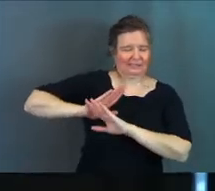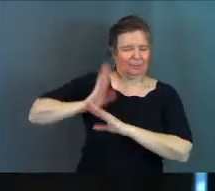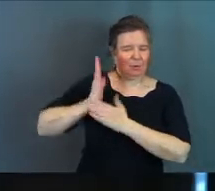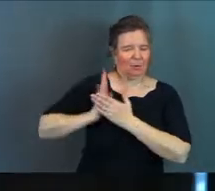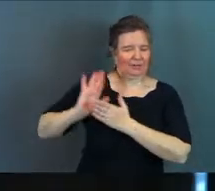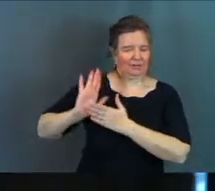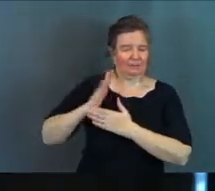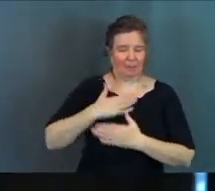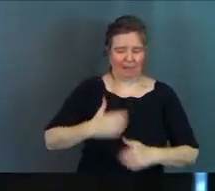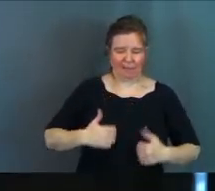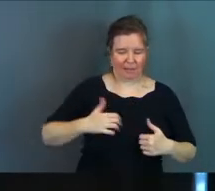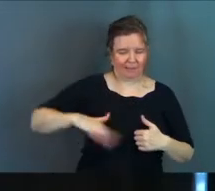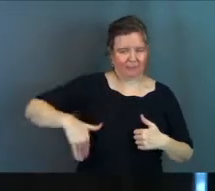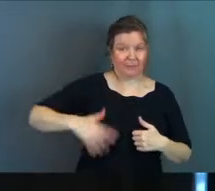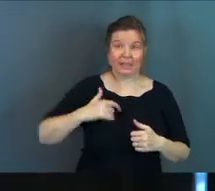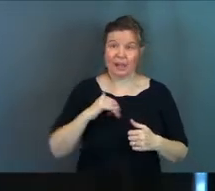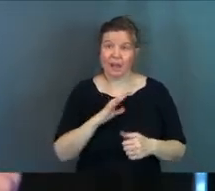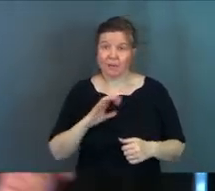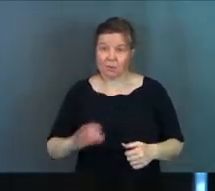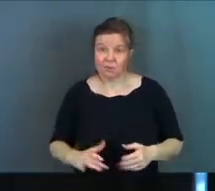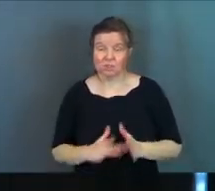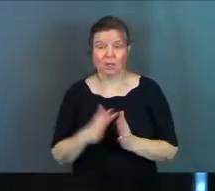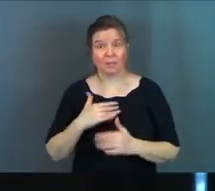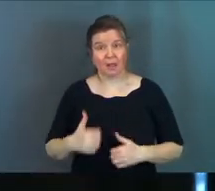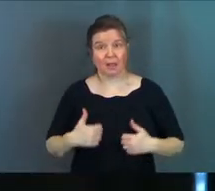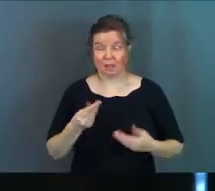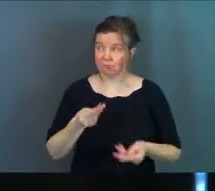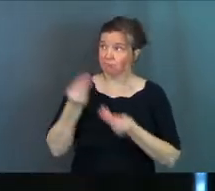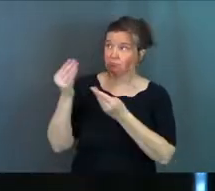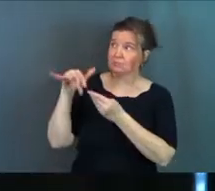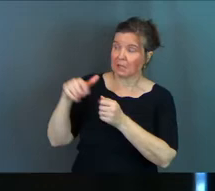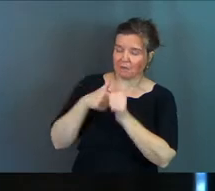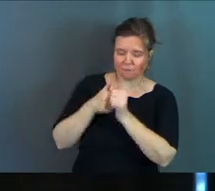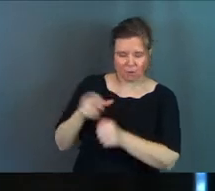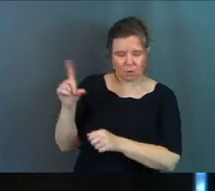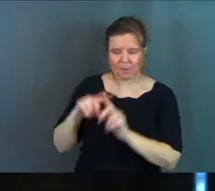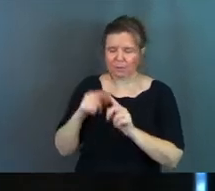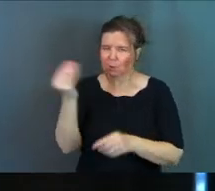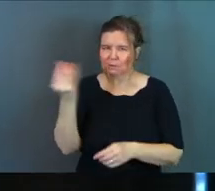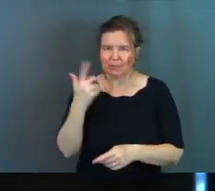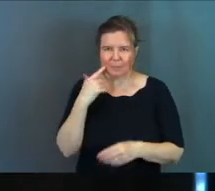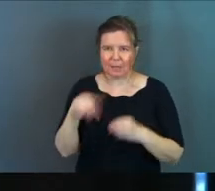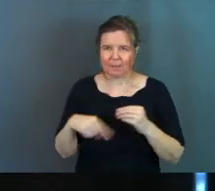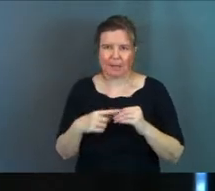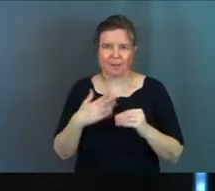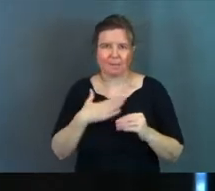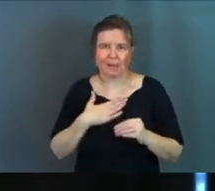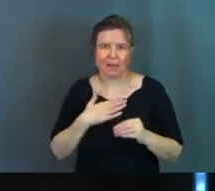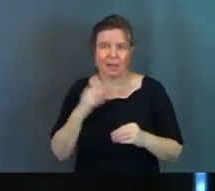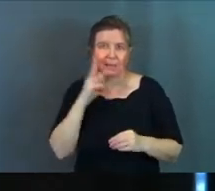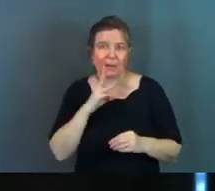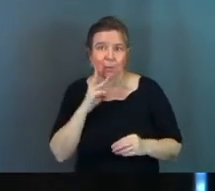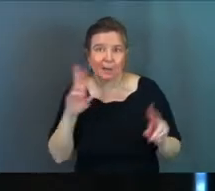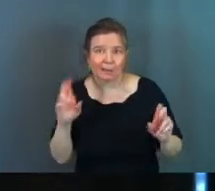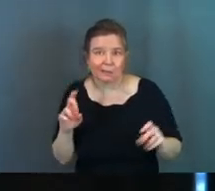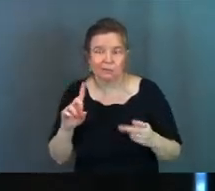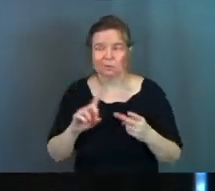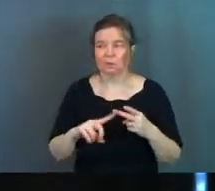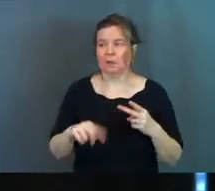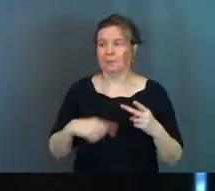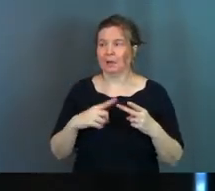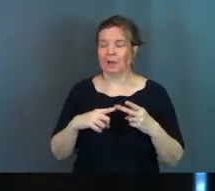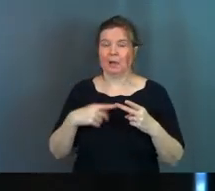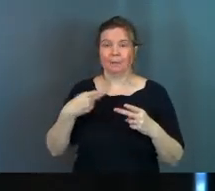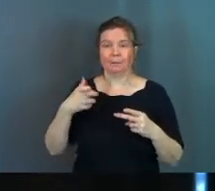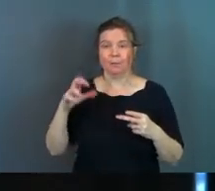yet. Like I'm a Christian and Jesus, my life belongs to you, but don't talk to me about my wine issue. Don't talk to me about